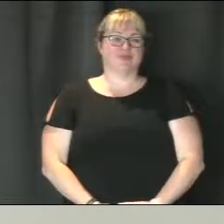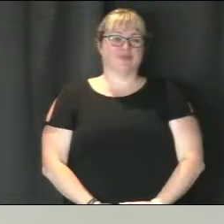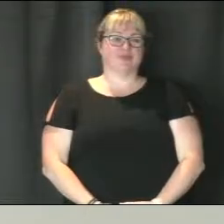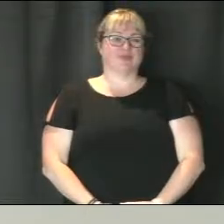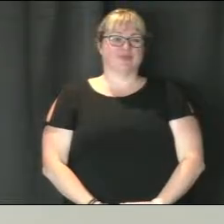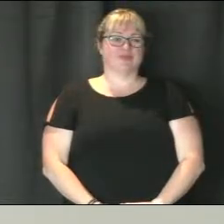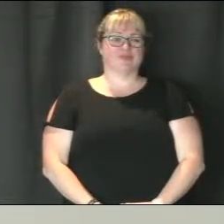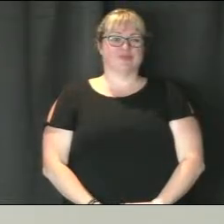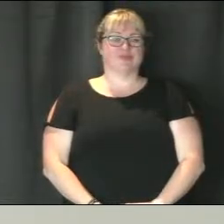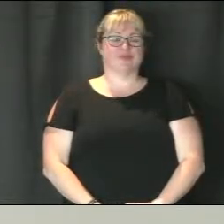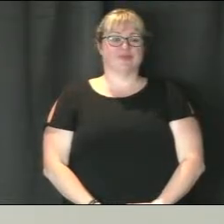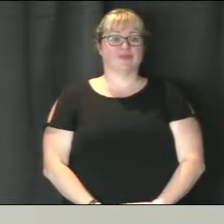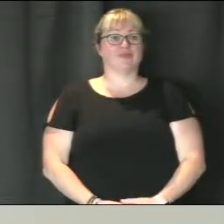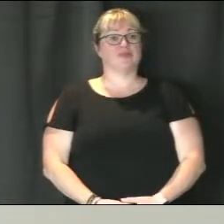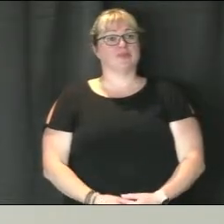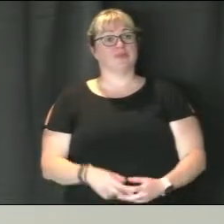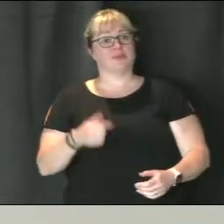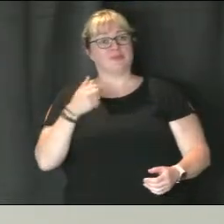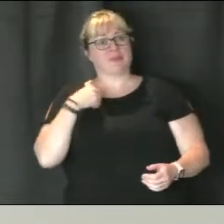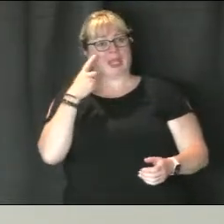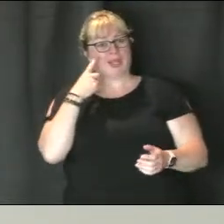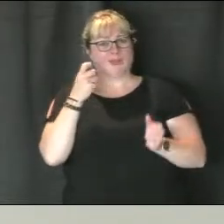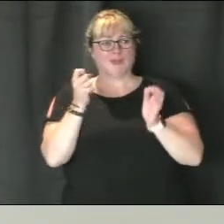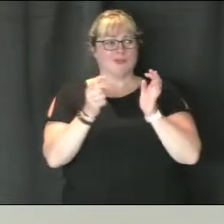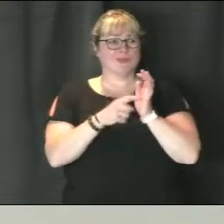There's one thing I've noticed this morning,